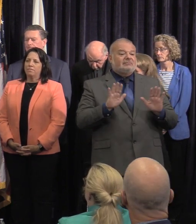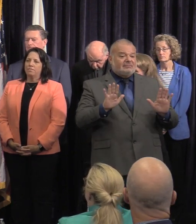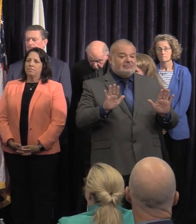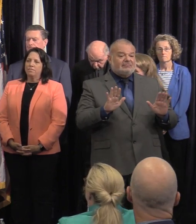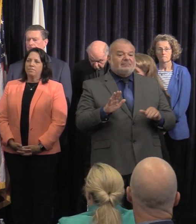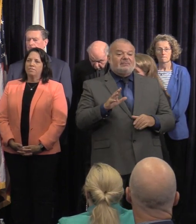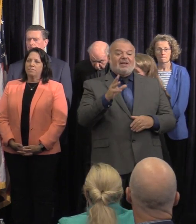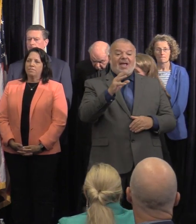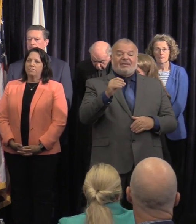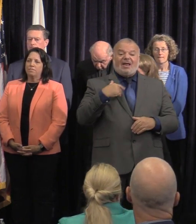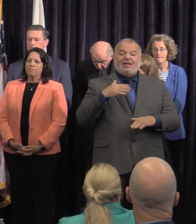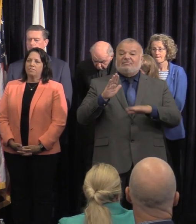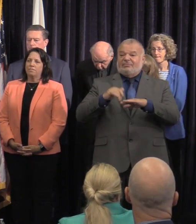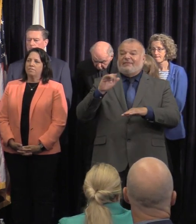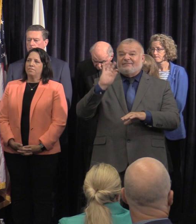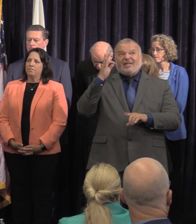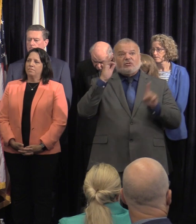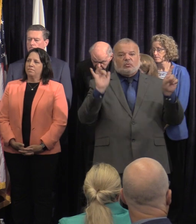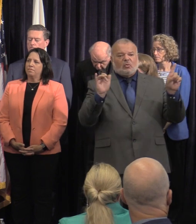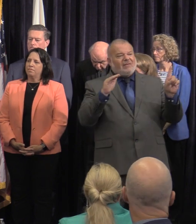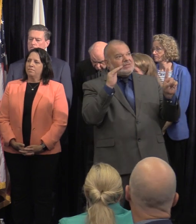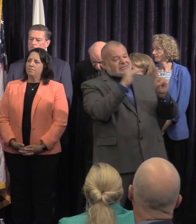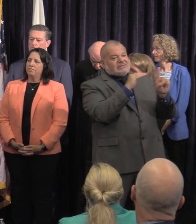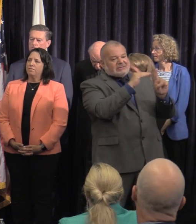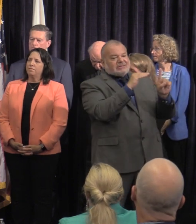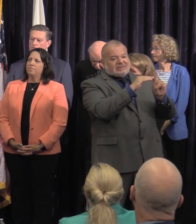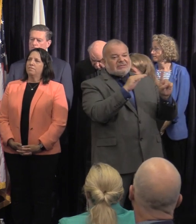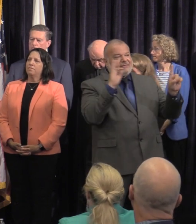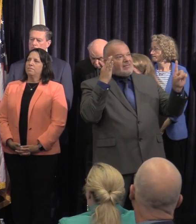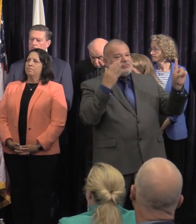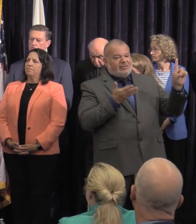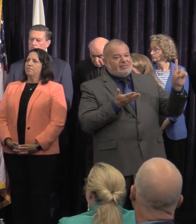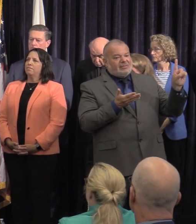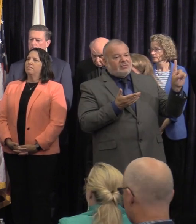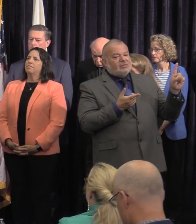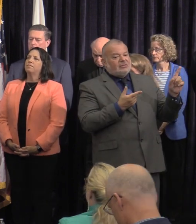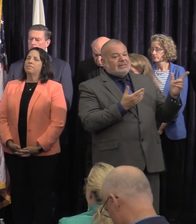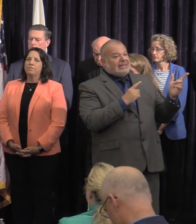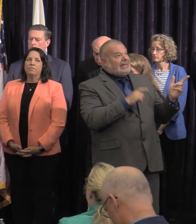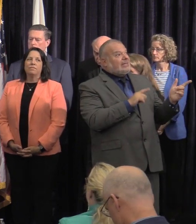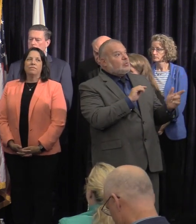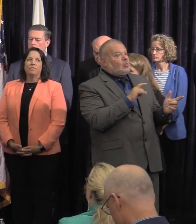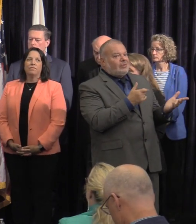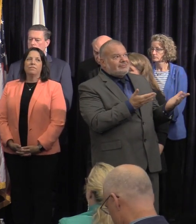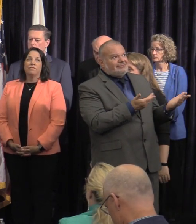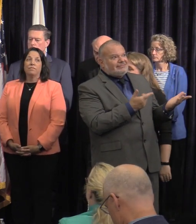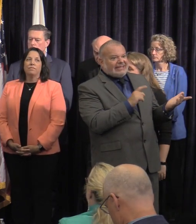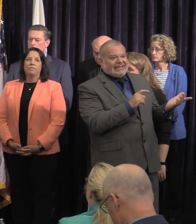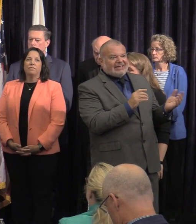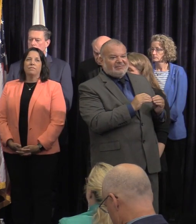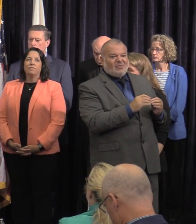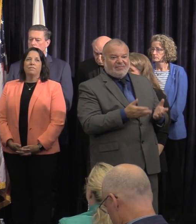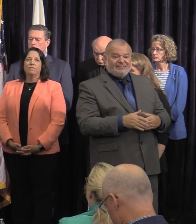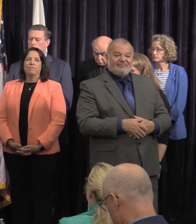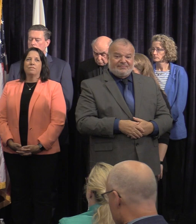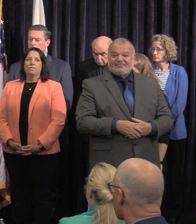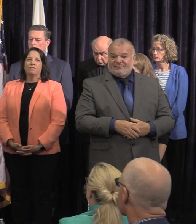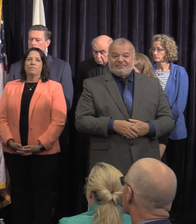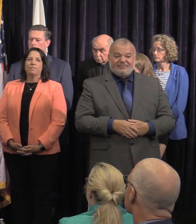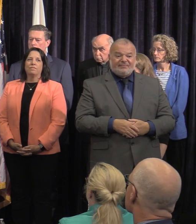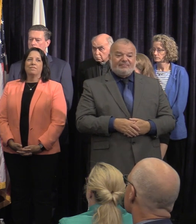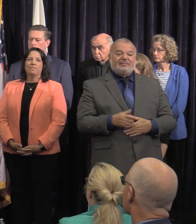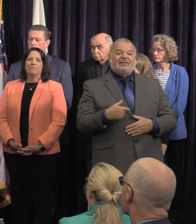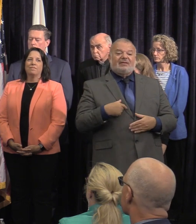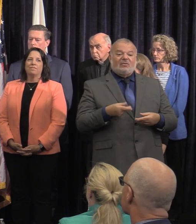government, federal administration, and federal partners to give us the tools and the resources to do what we need to do for the health and safety